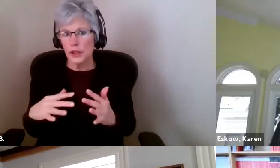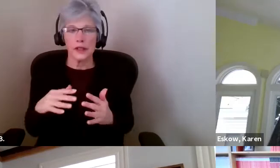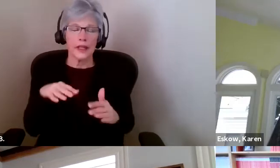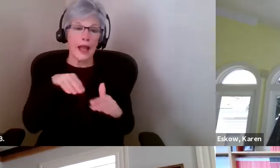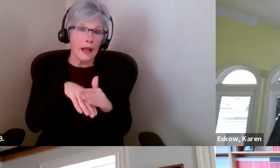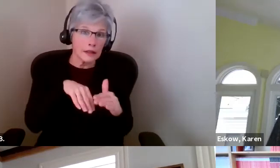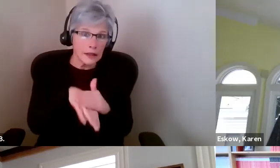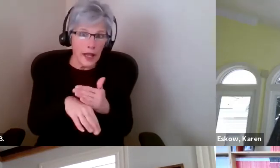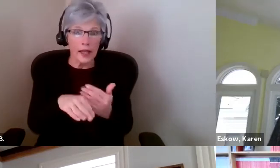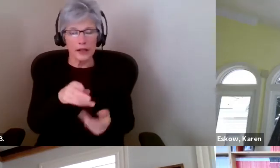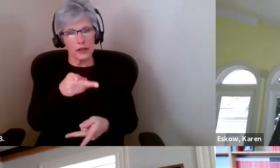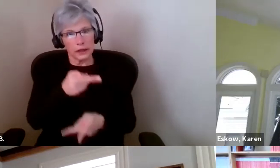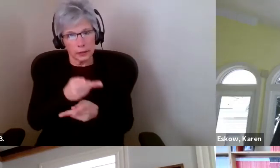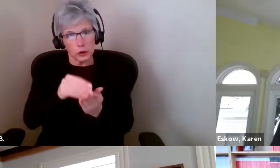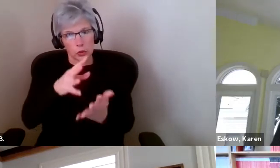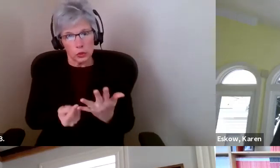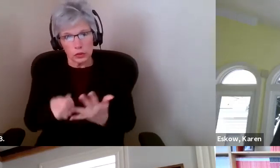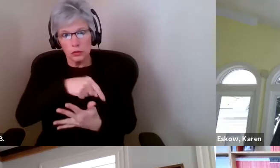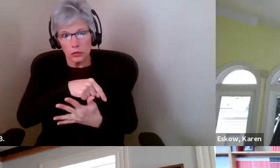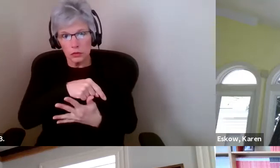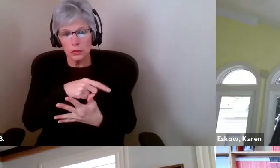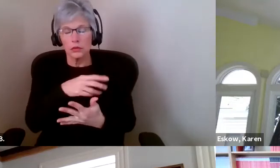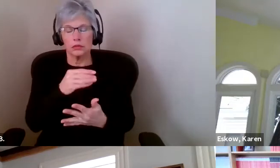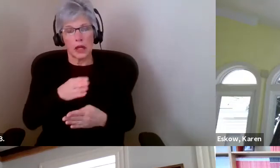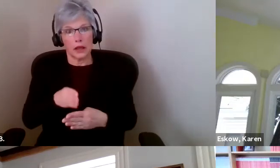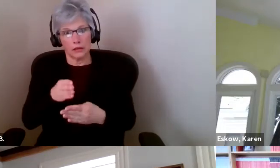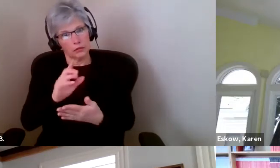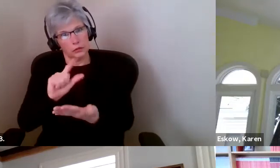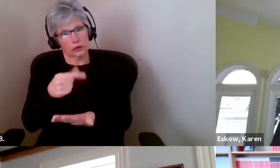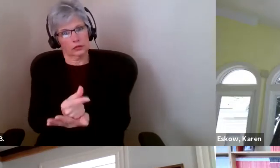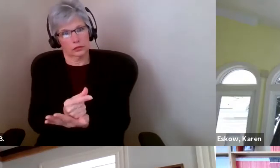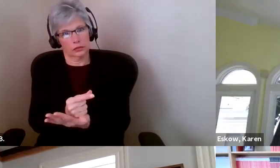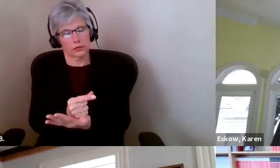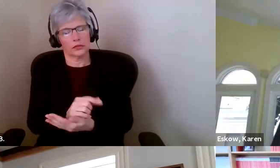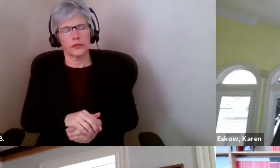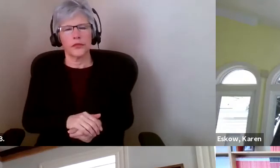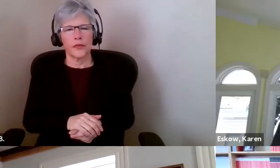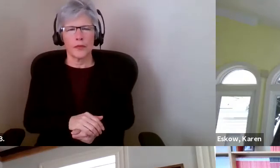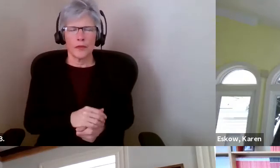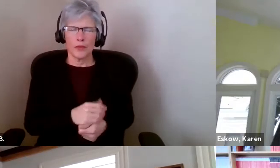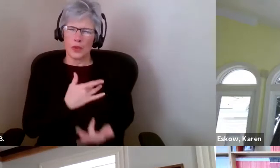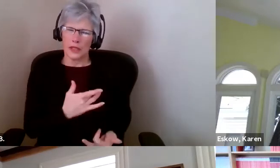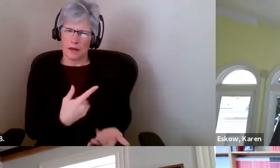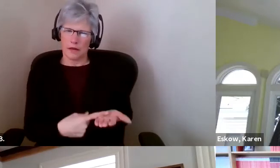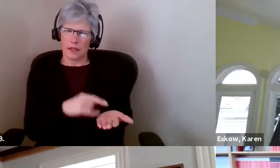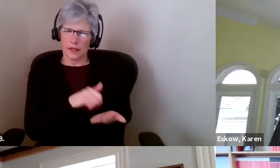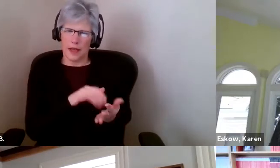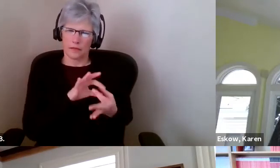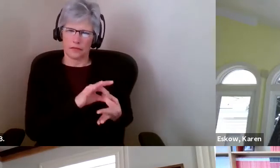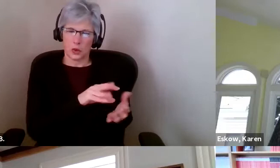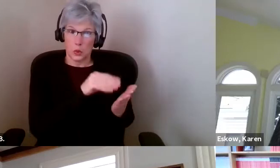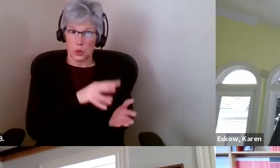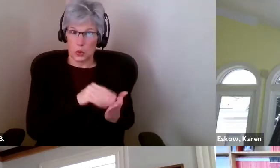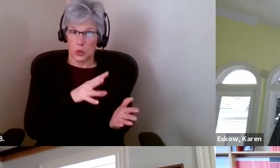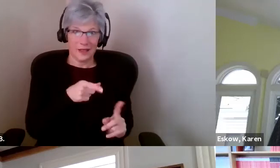completion. And we usually talk about that when we're talking about students, but I broadened that and